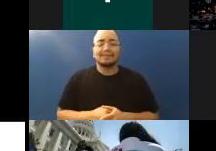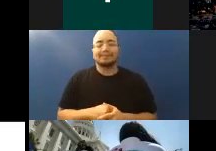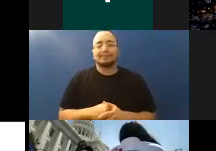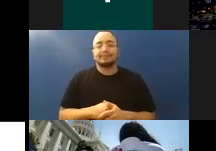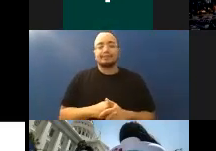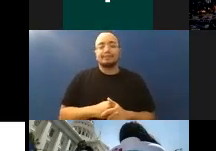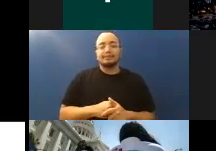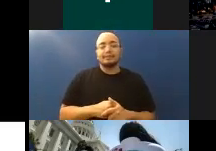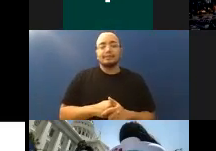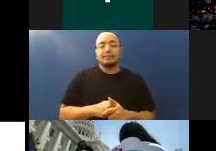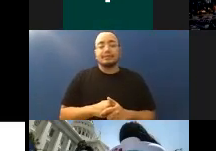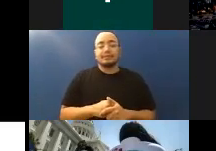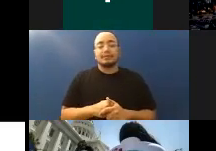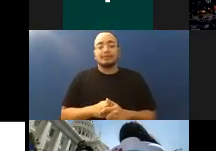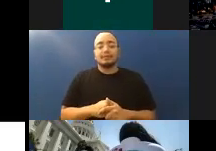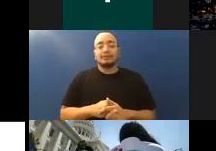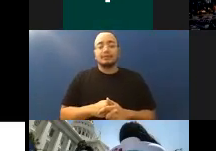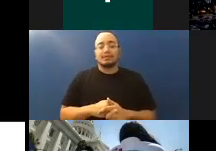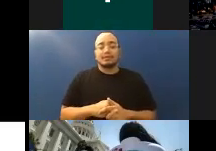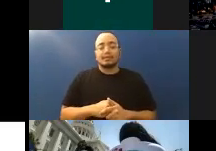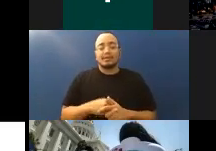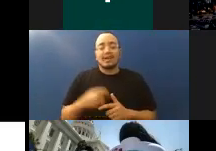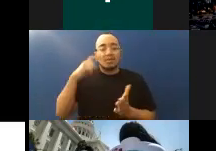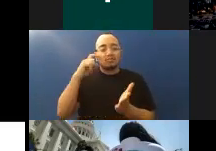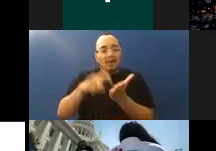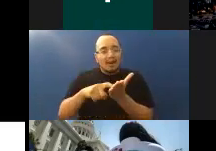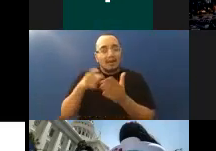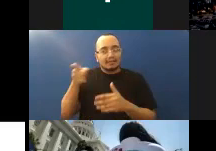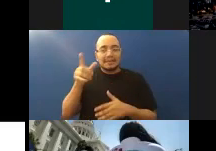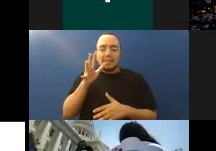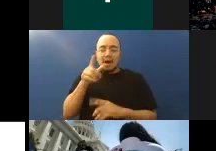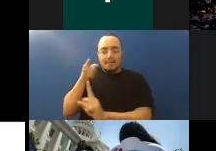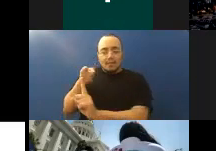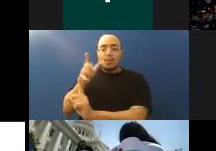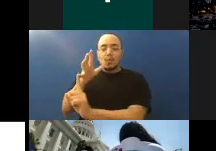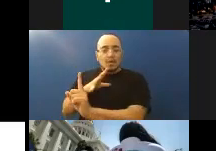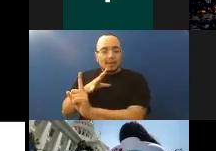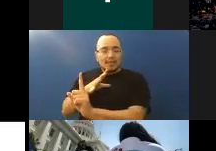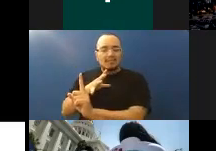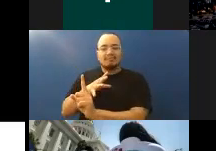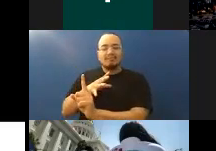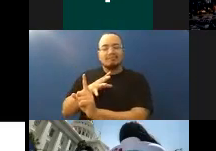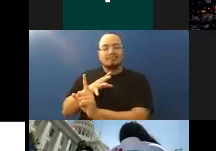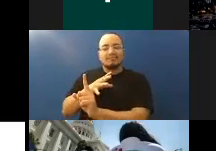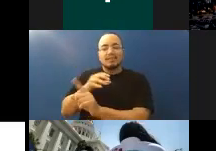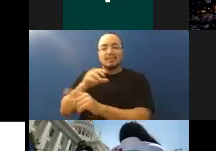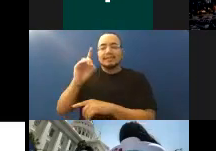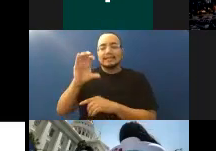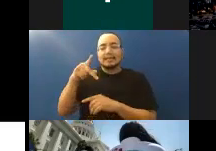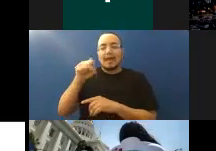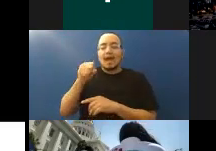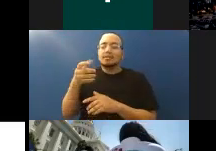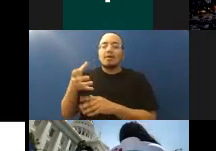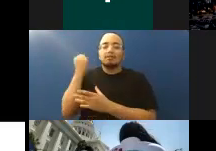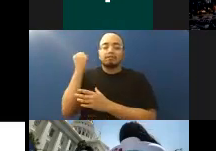So because of my mom's gender, which I really do believe it's because my mom is a woman, they decided to take us away from her, even though there was like no